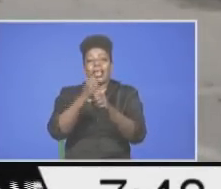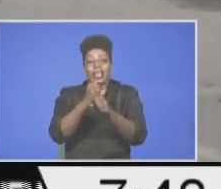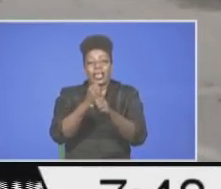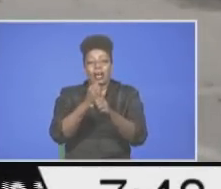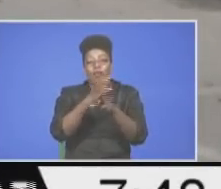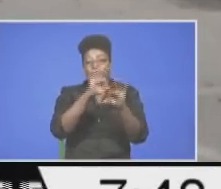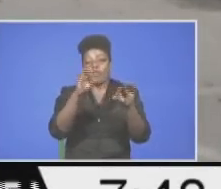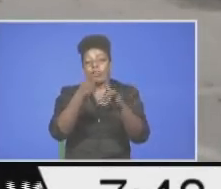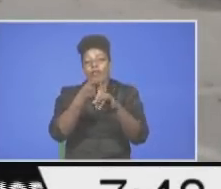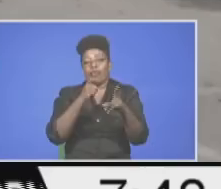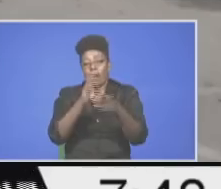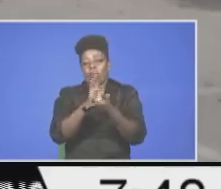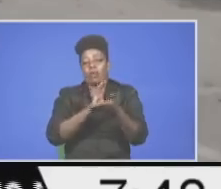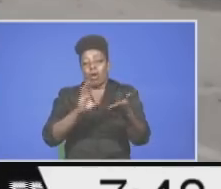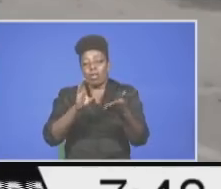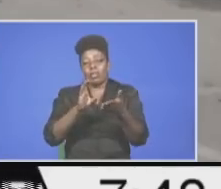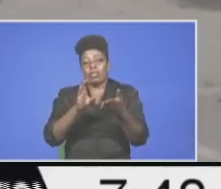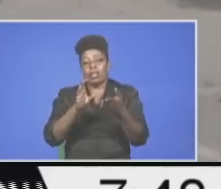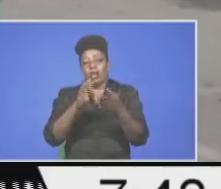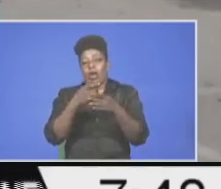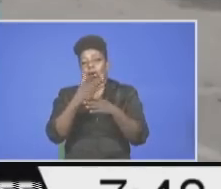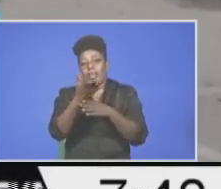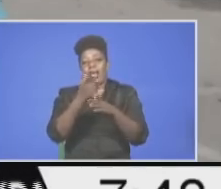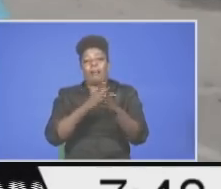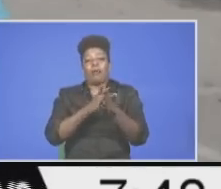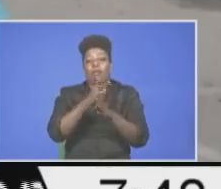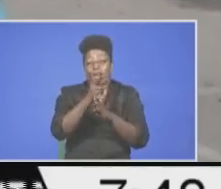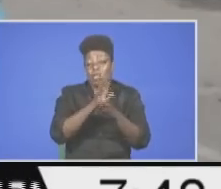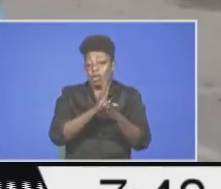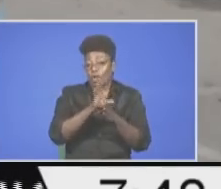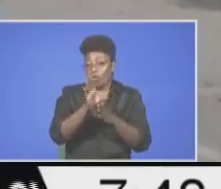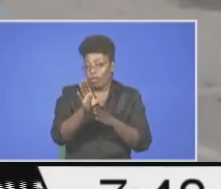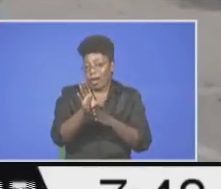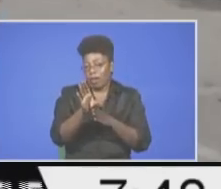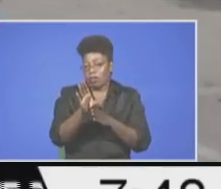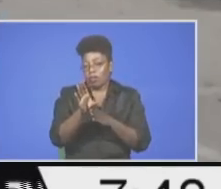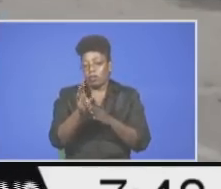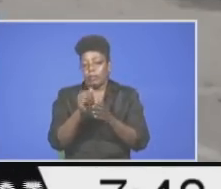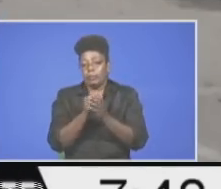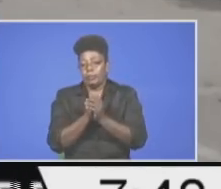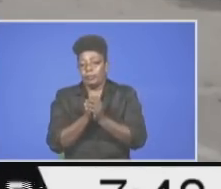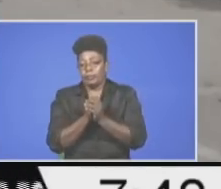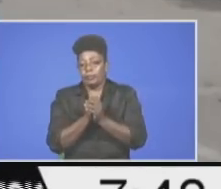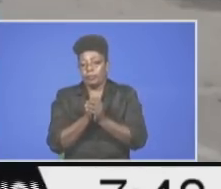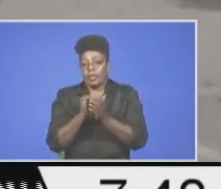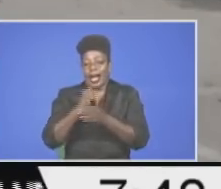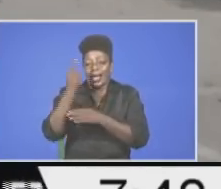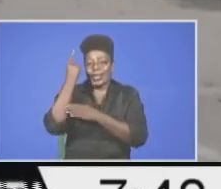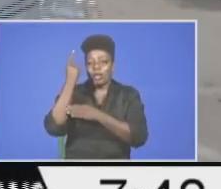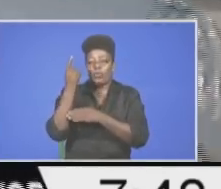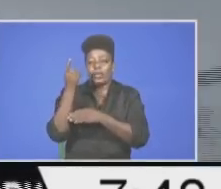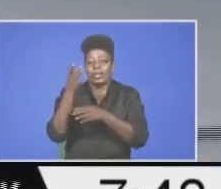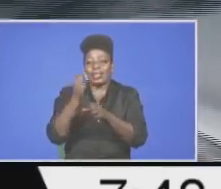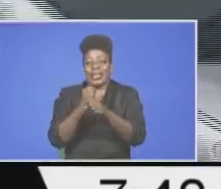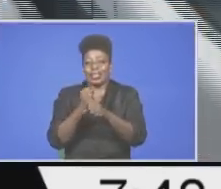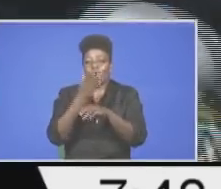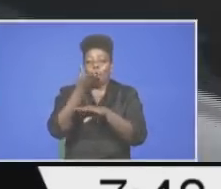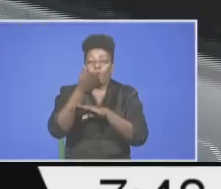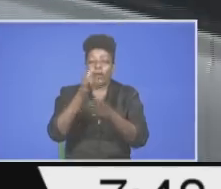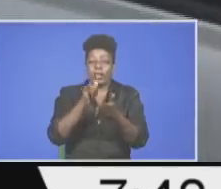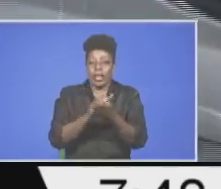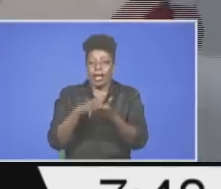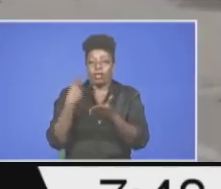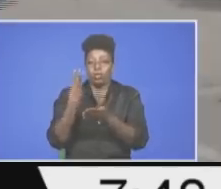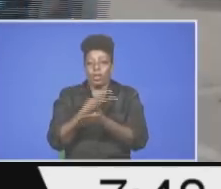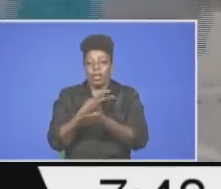from their college or their professional careers has also been a challenge in terms of insurance for the national team. I think if we can get over those hurdles,